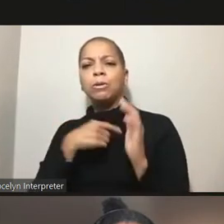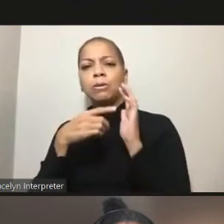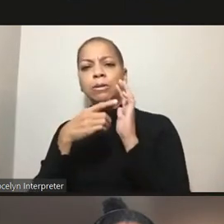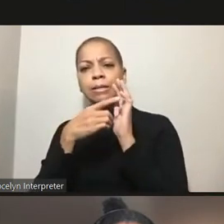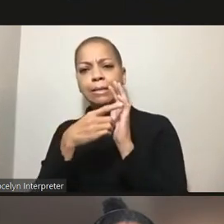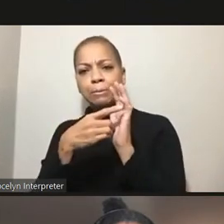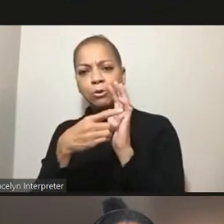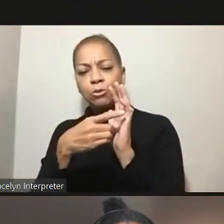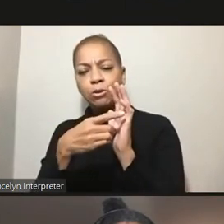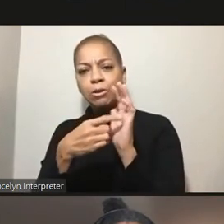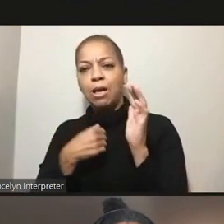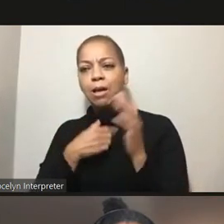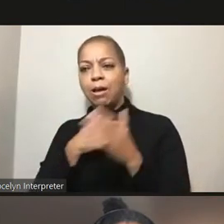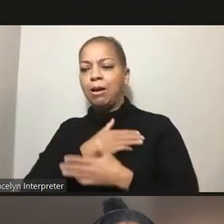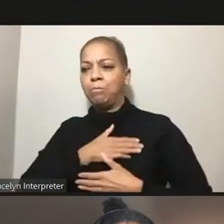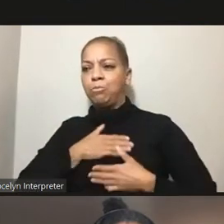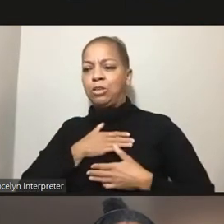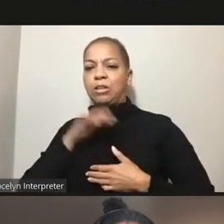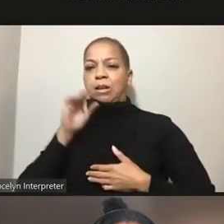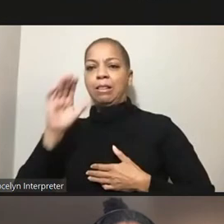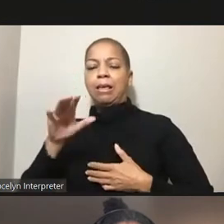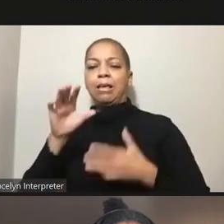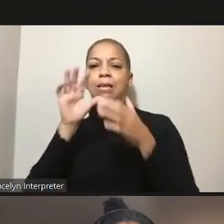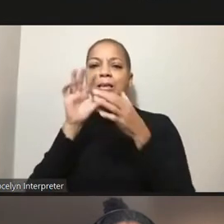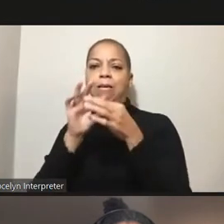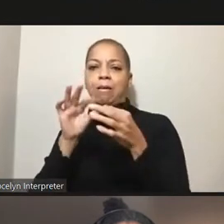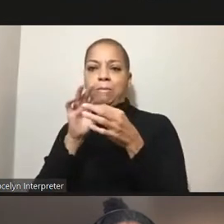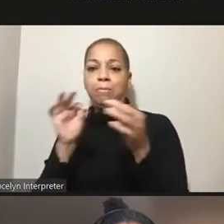And I appreciate that, Carmen.